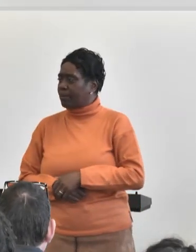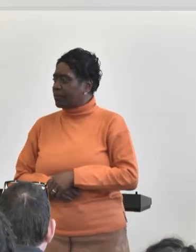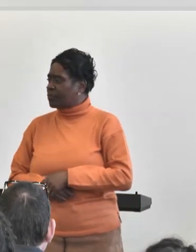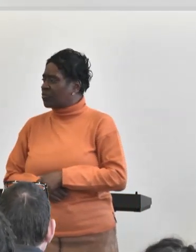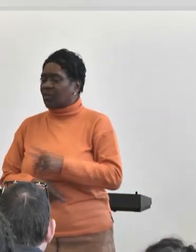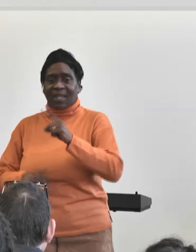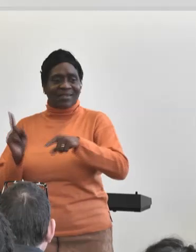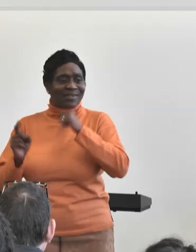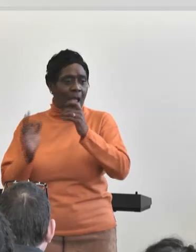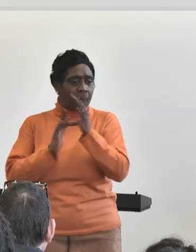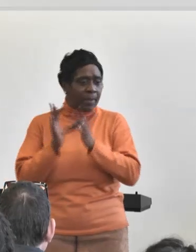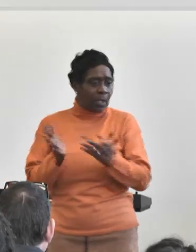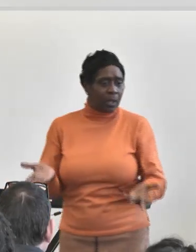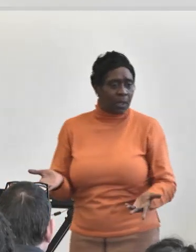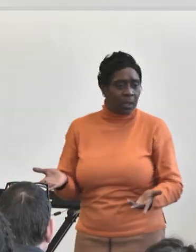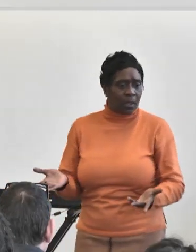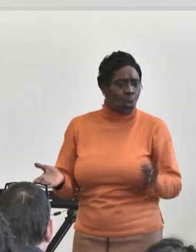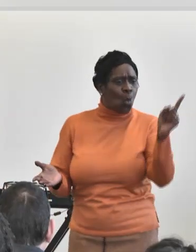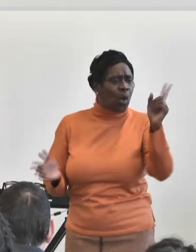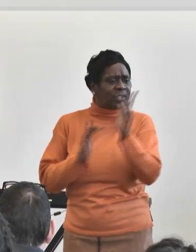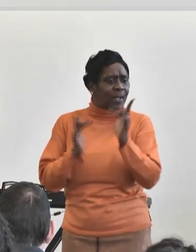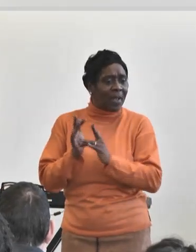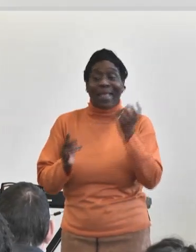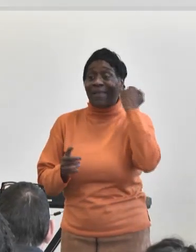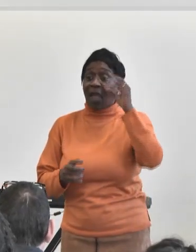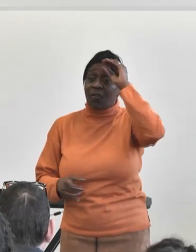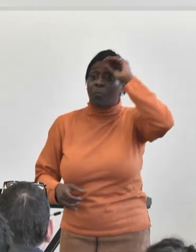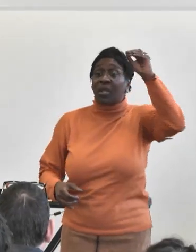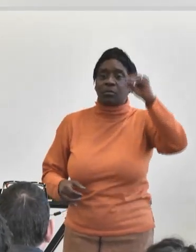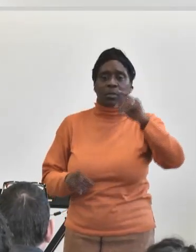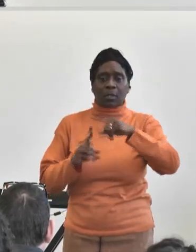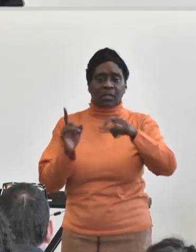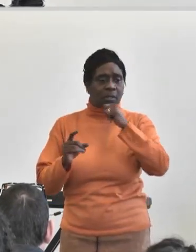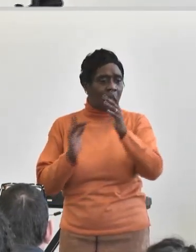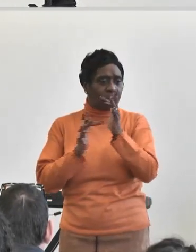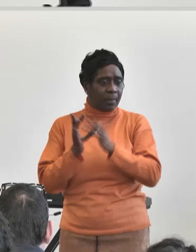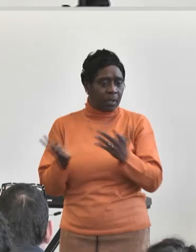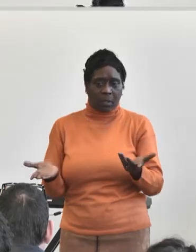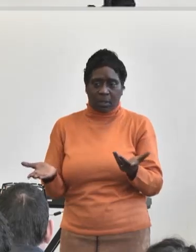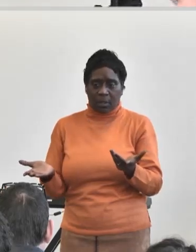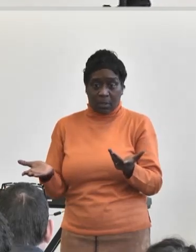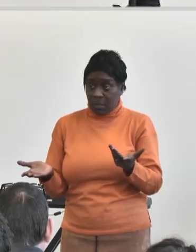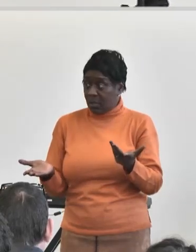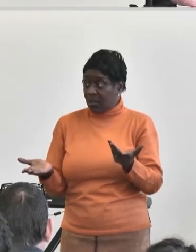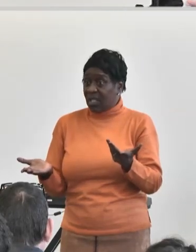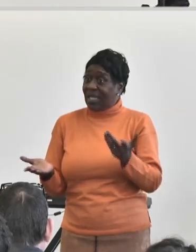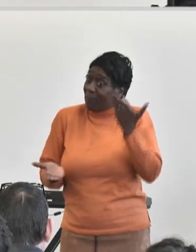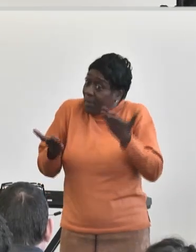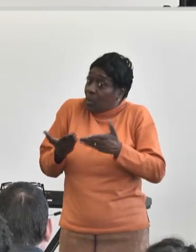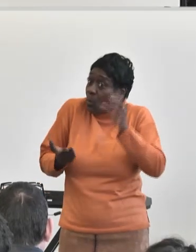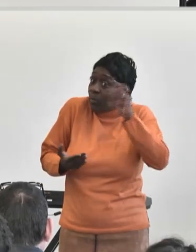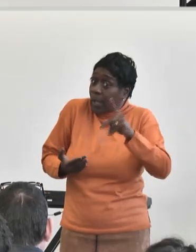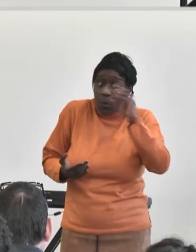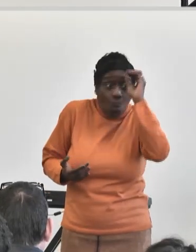that are not biblical. Que no son bíblicas. And if I have an opinion that's not biblical, que no es bíblica, it might be an okay opinion, puede ser